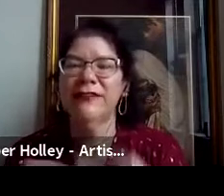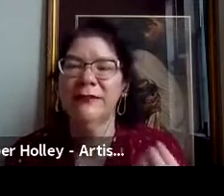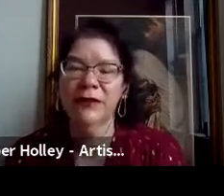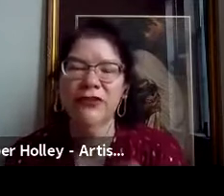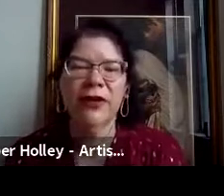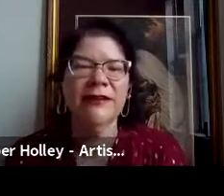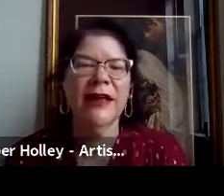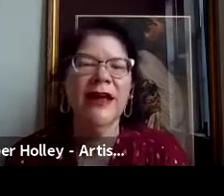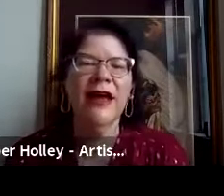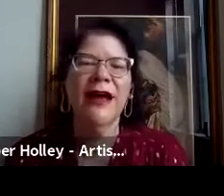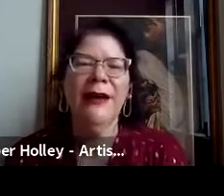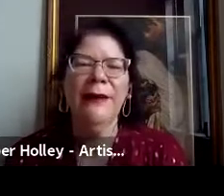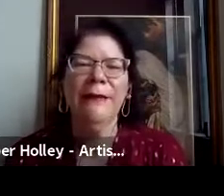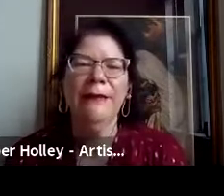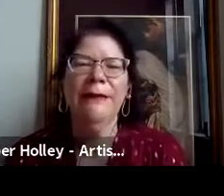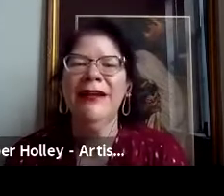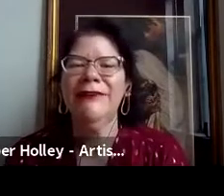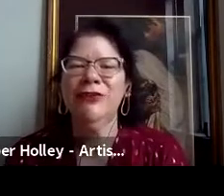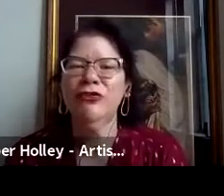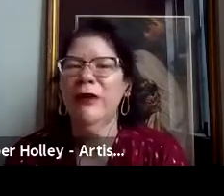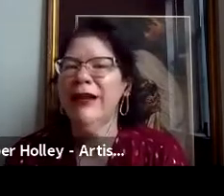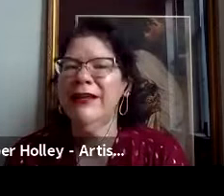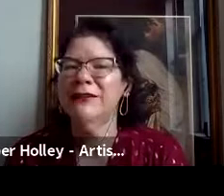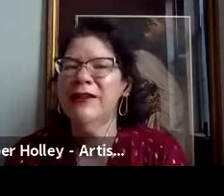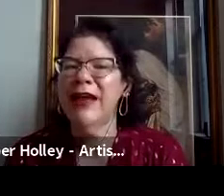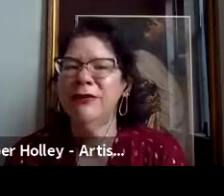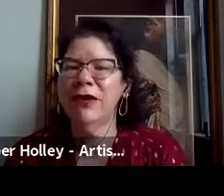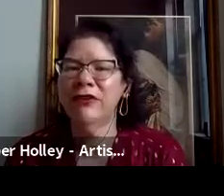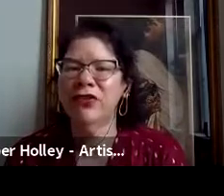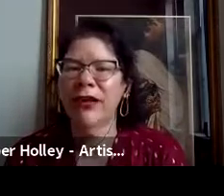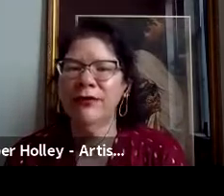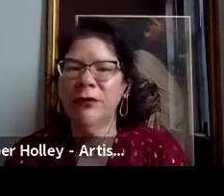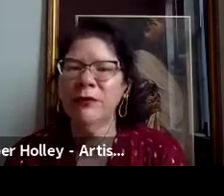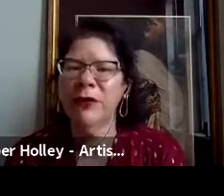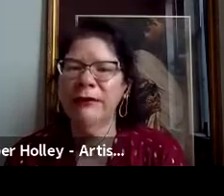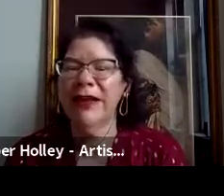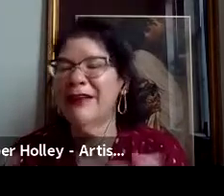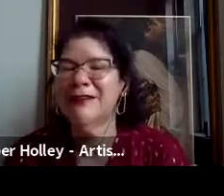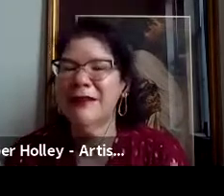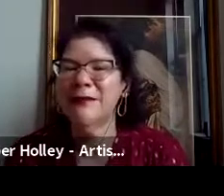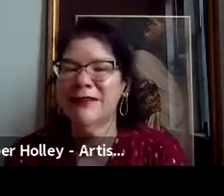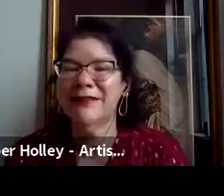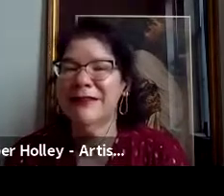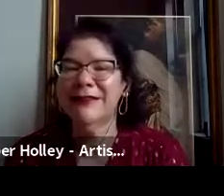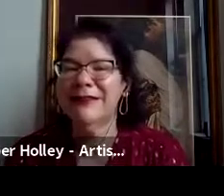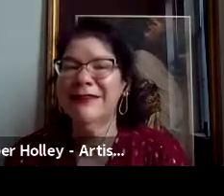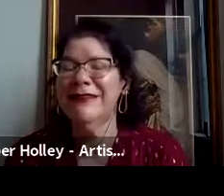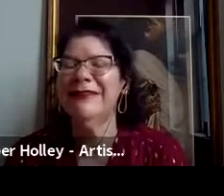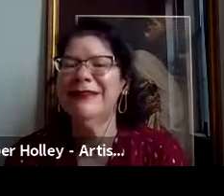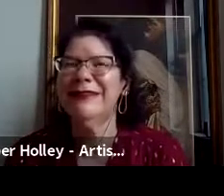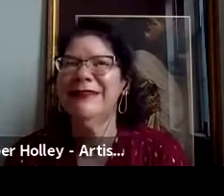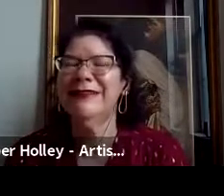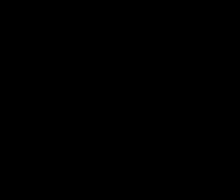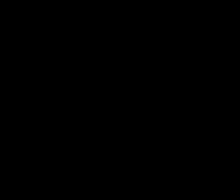I actually like to eat my Easter eggs. But I never tried it. So has anyone else tried it with whipped cream? It has the same